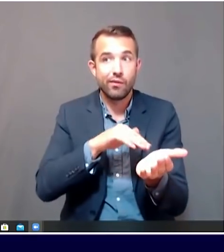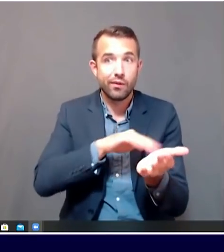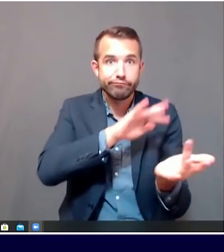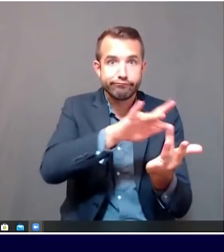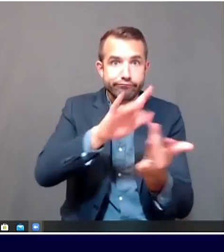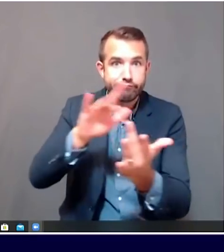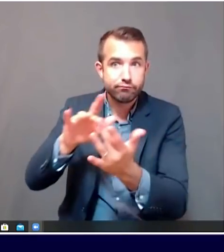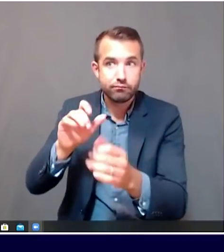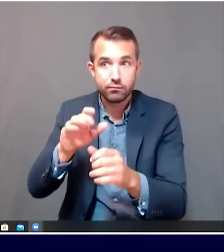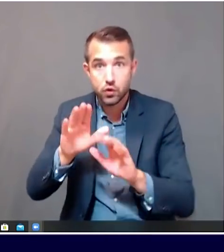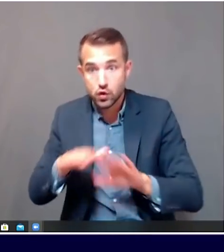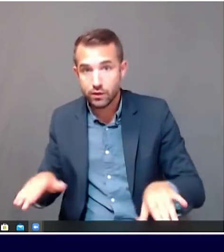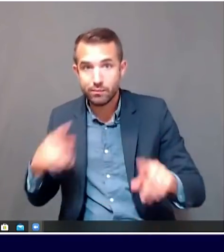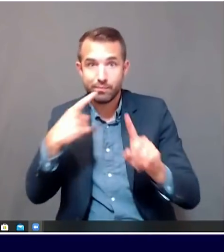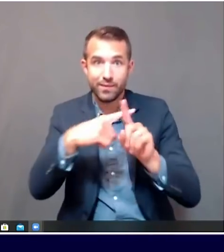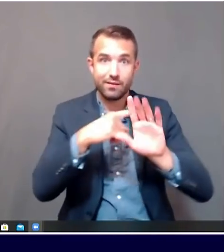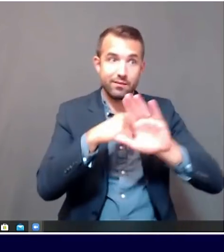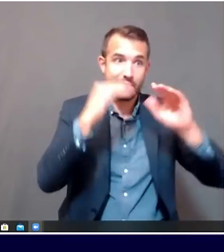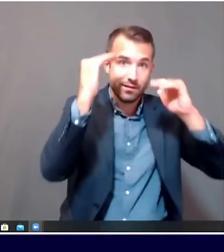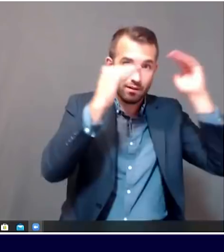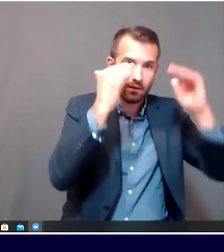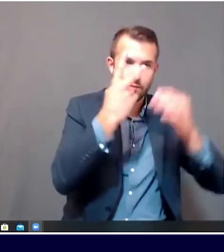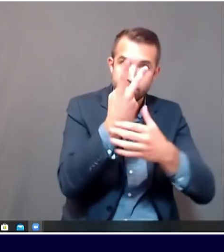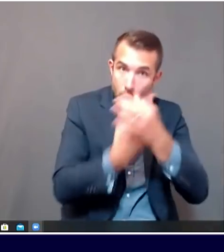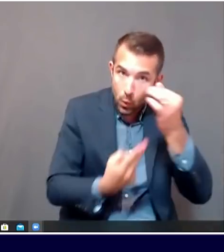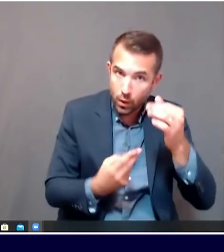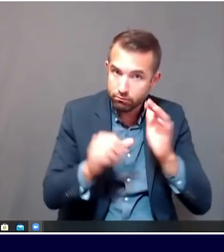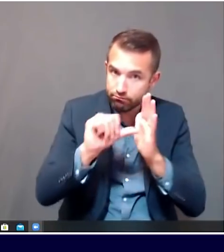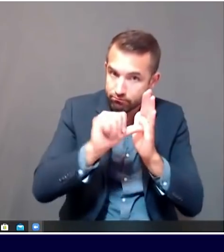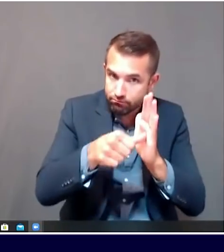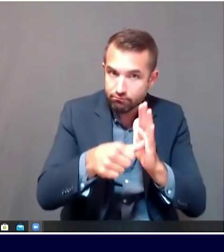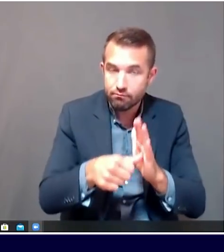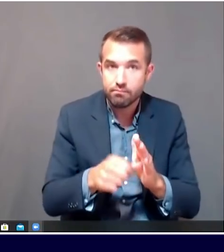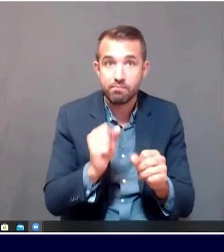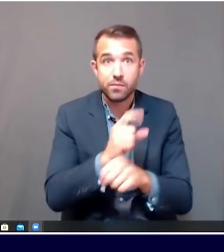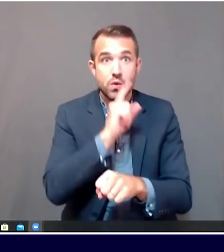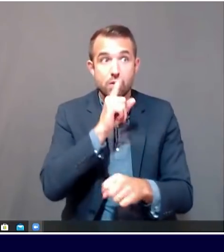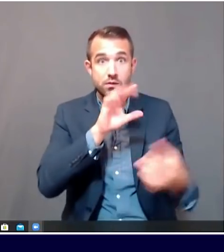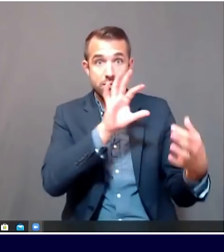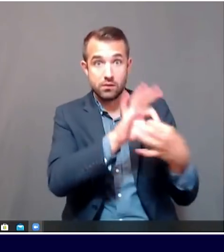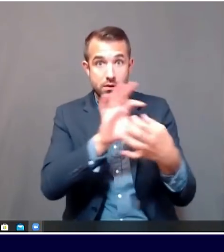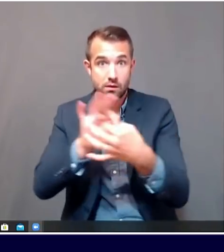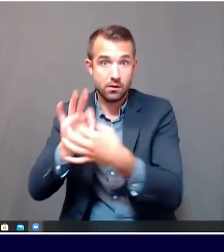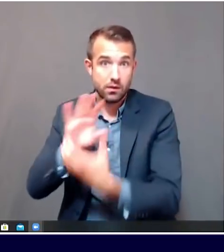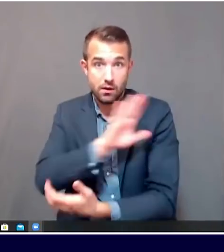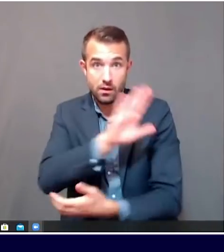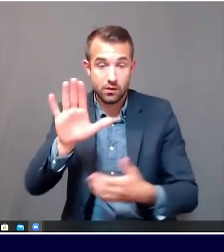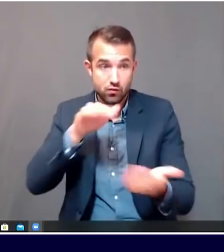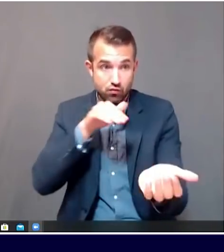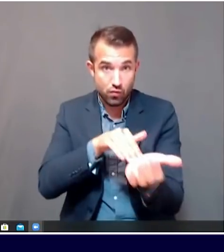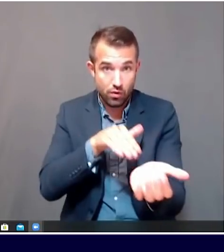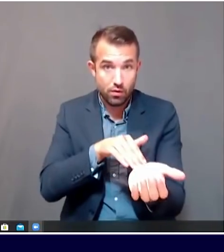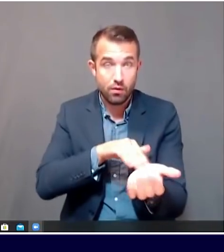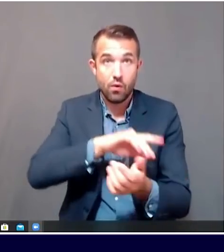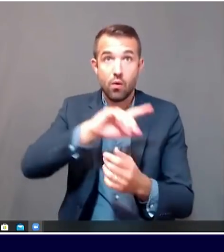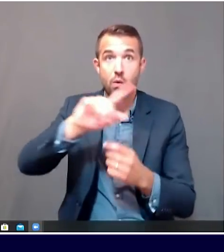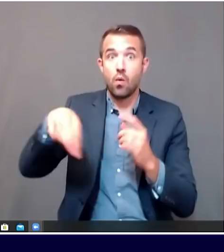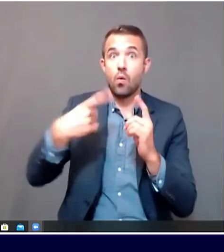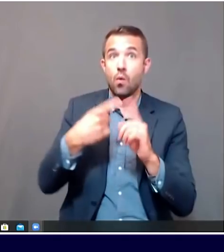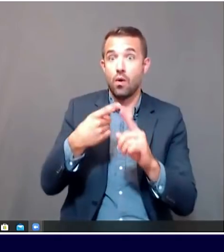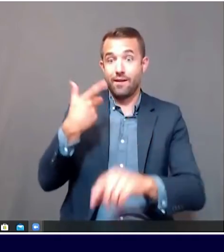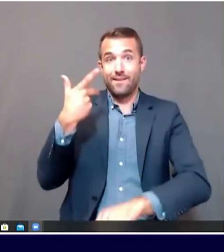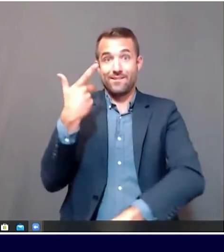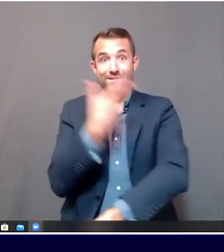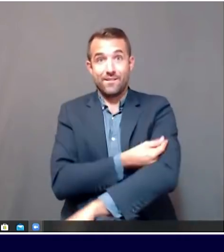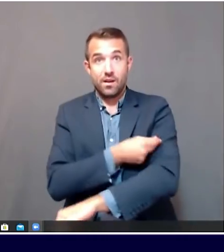alike. That way you can reestablish that vital relationship so that when a COVID-19 vaccine is ready